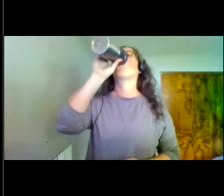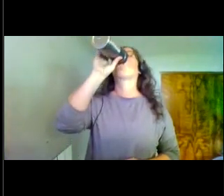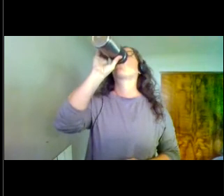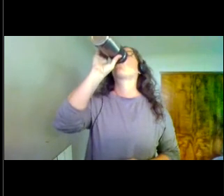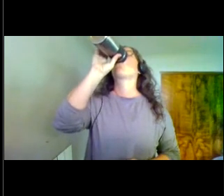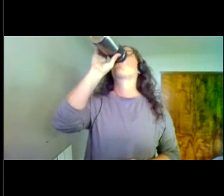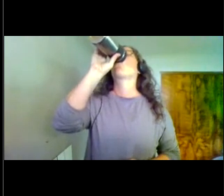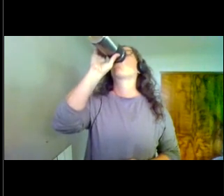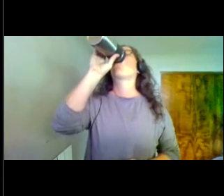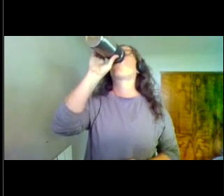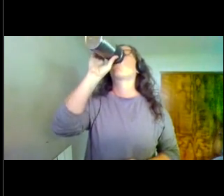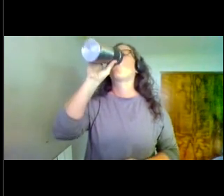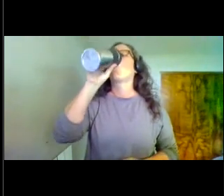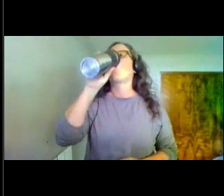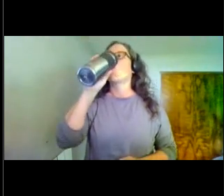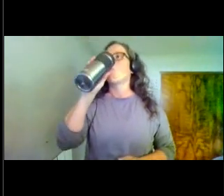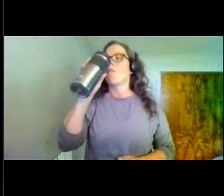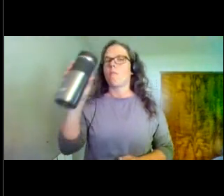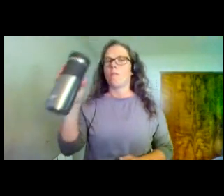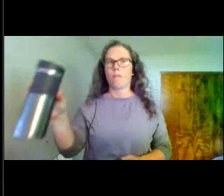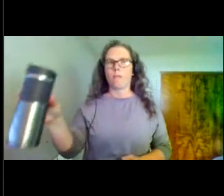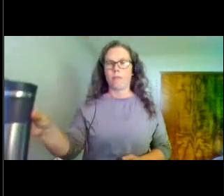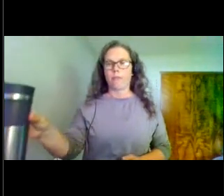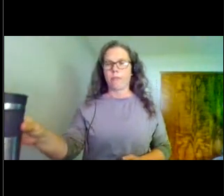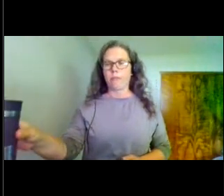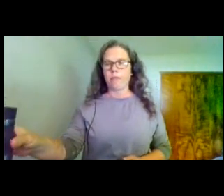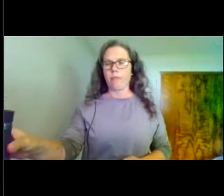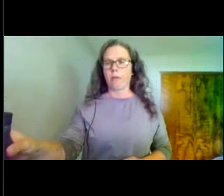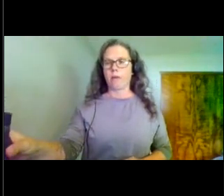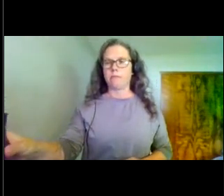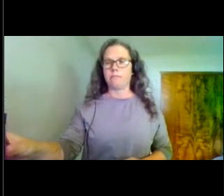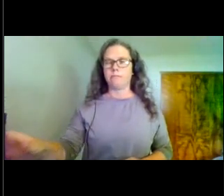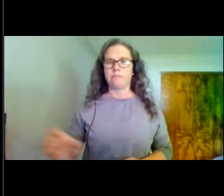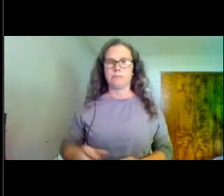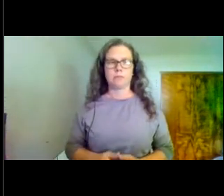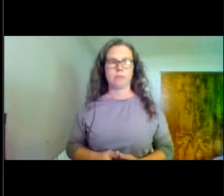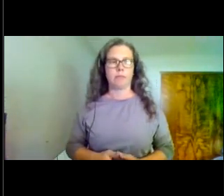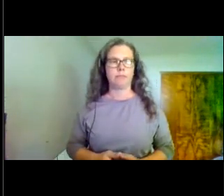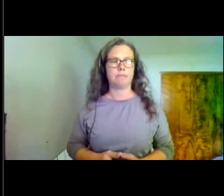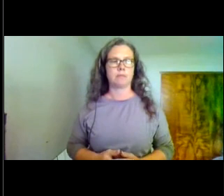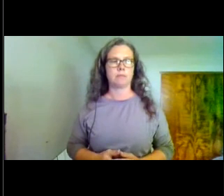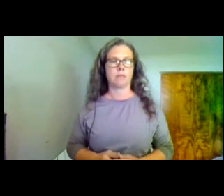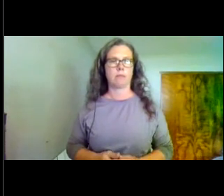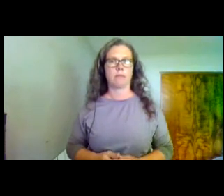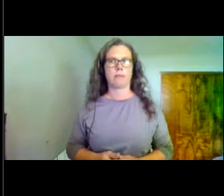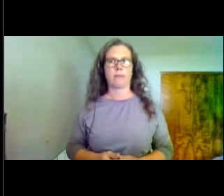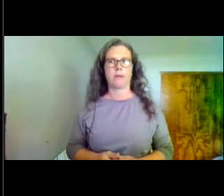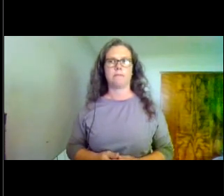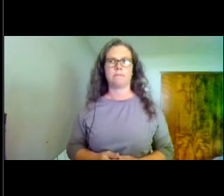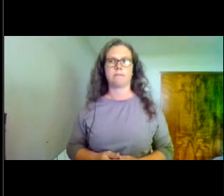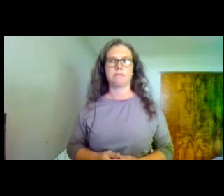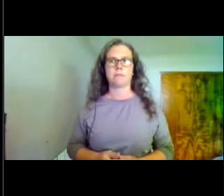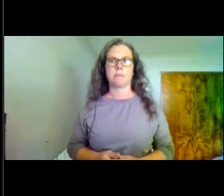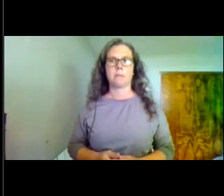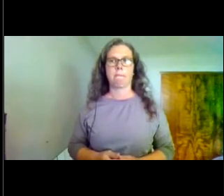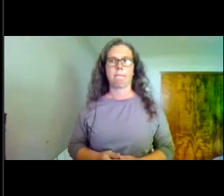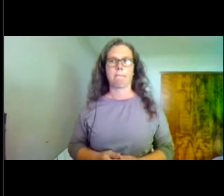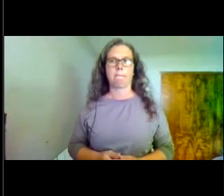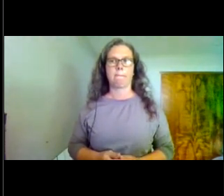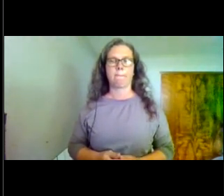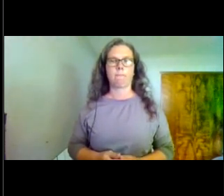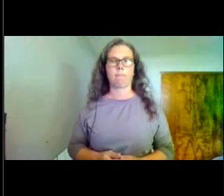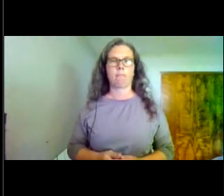not as desirable when you are along a creek or a ditch bank. And when the project is done, you know,